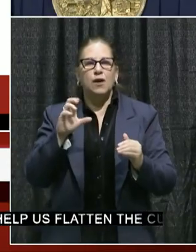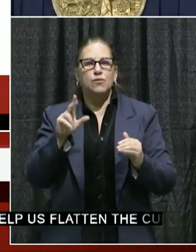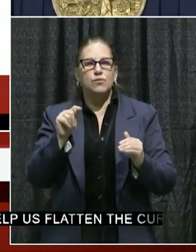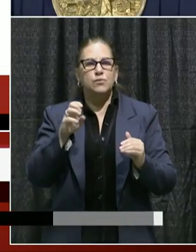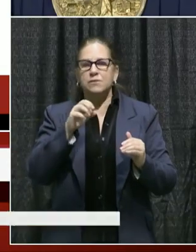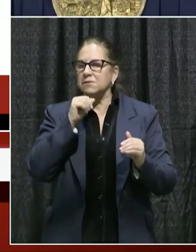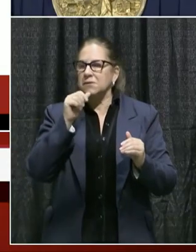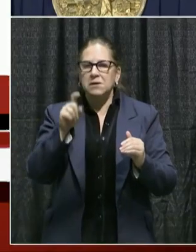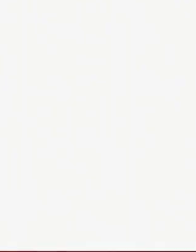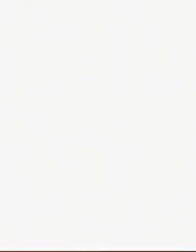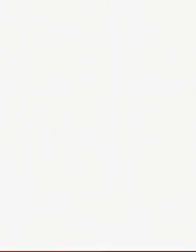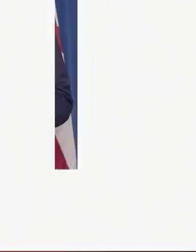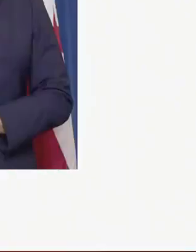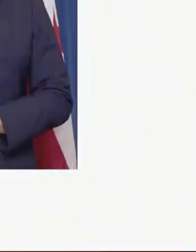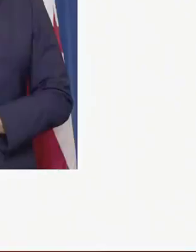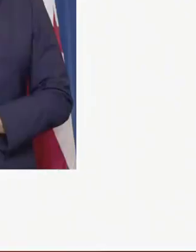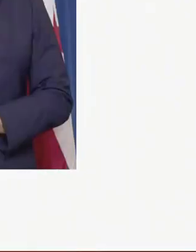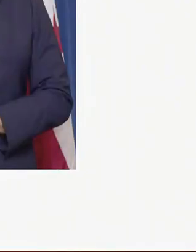bed. However,